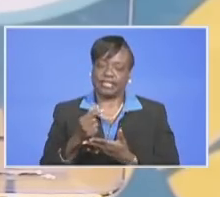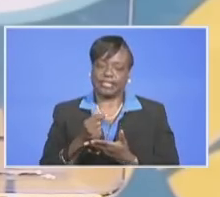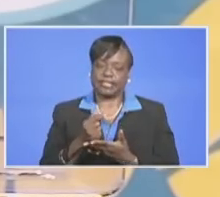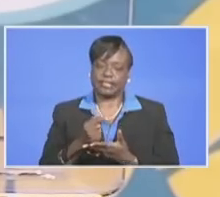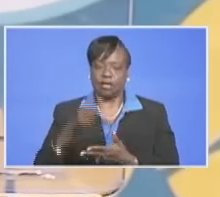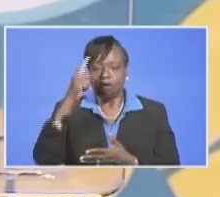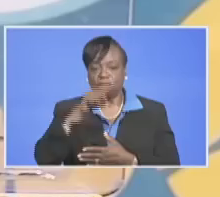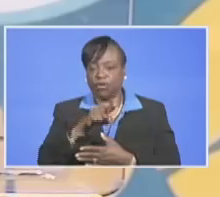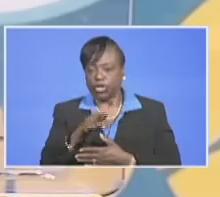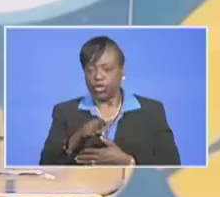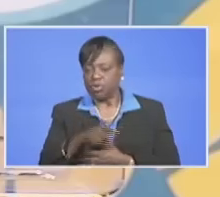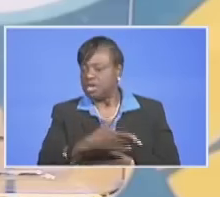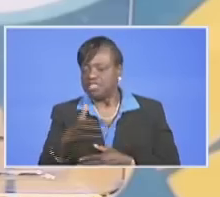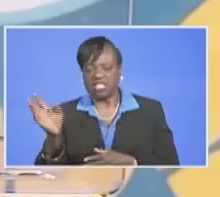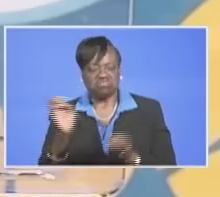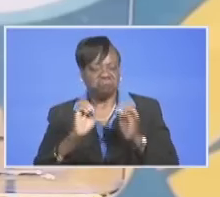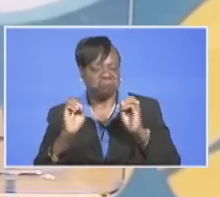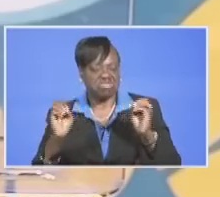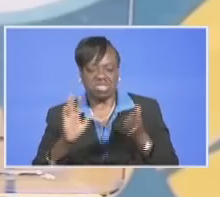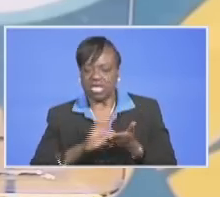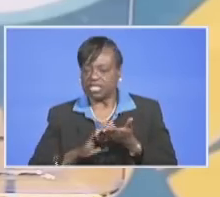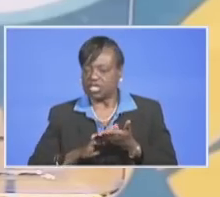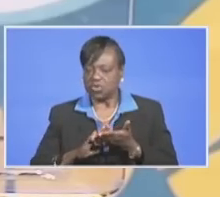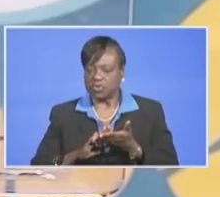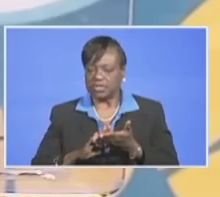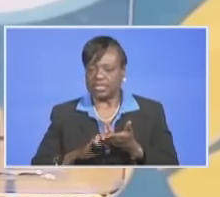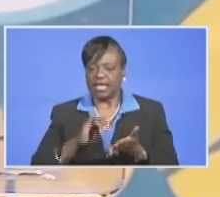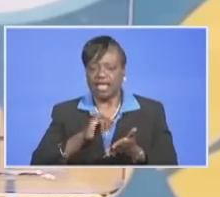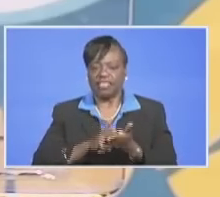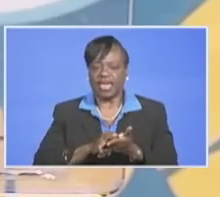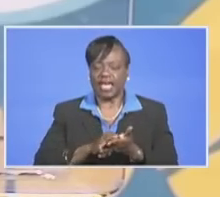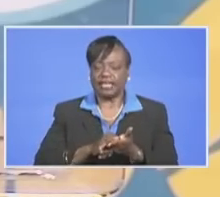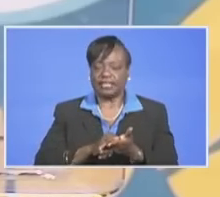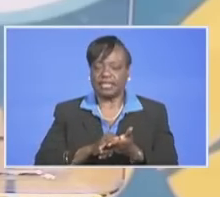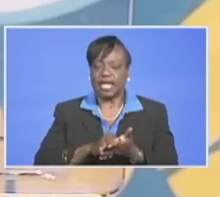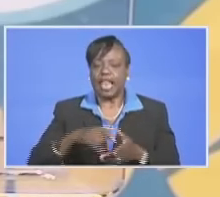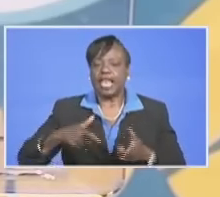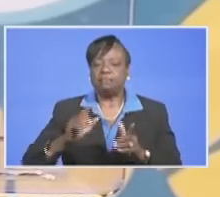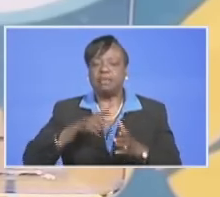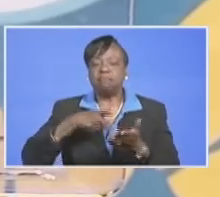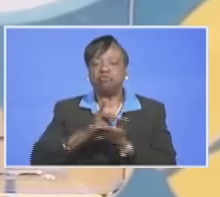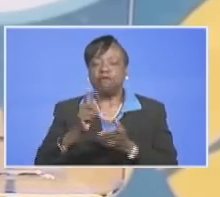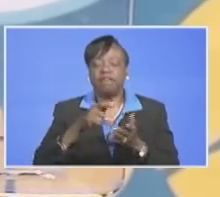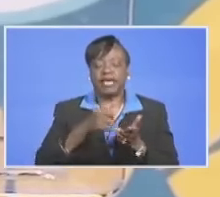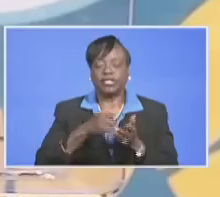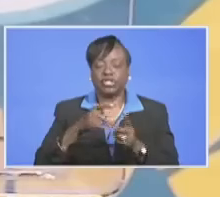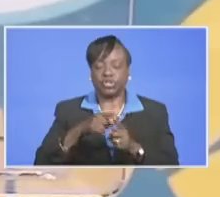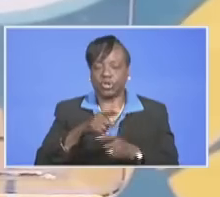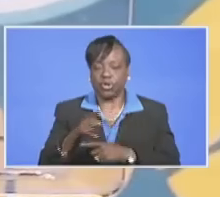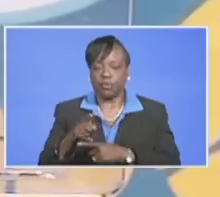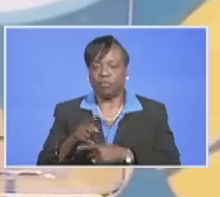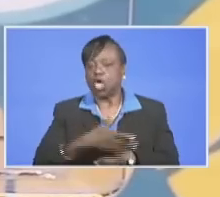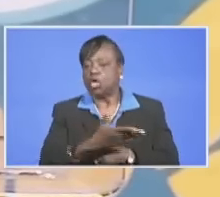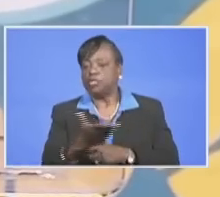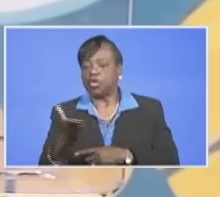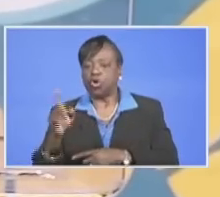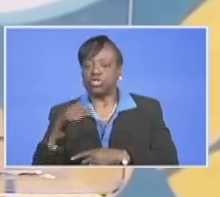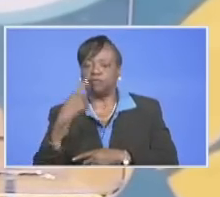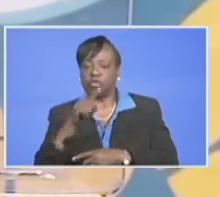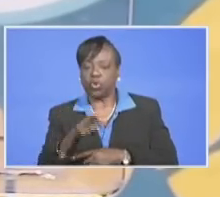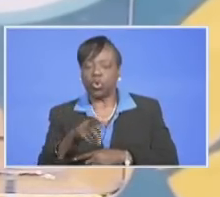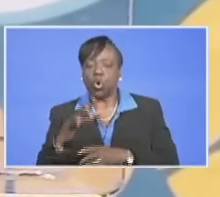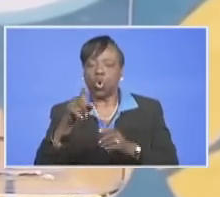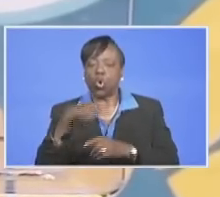for you there is no excuse, none. And let me prove it to you. Those of you who get